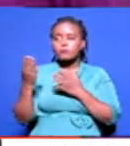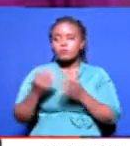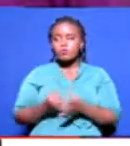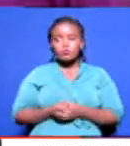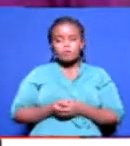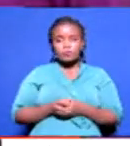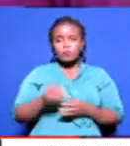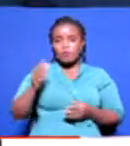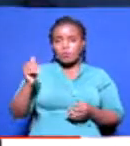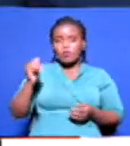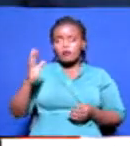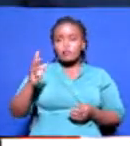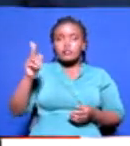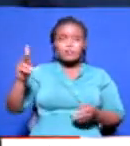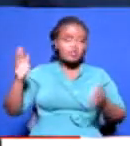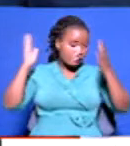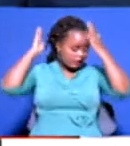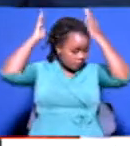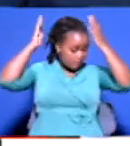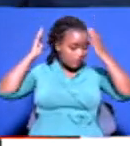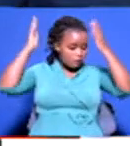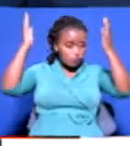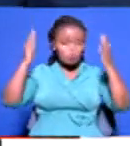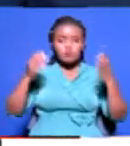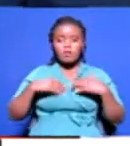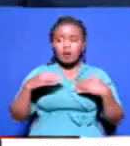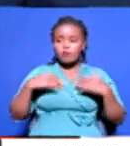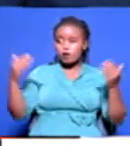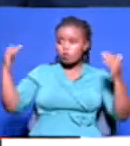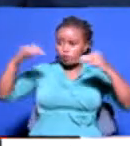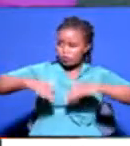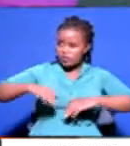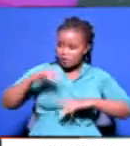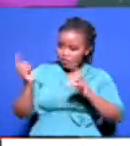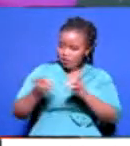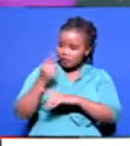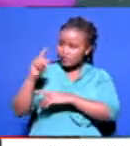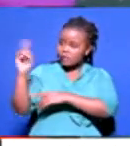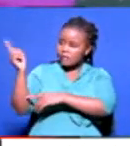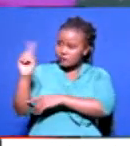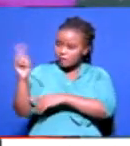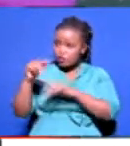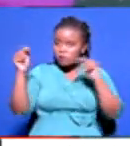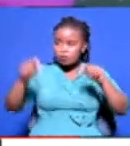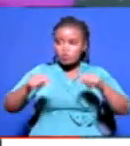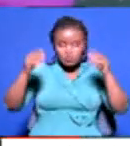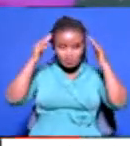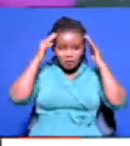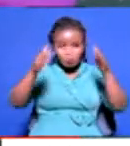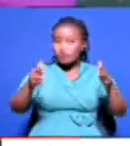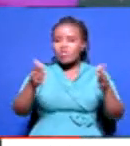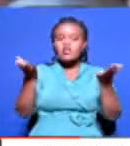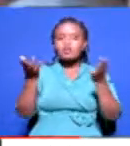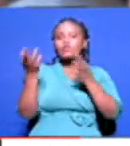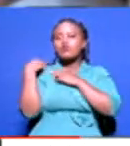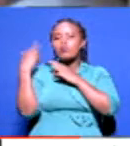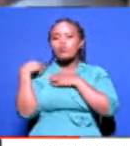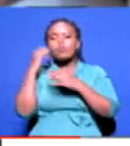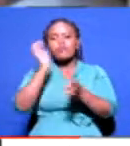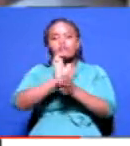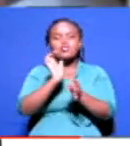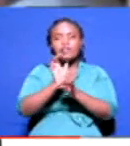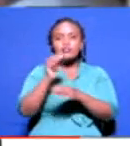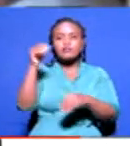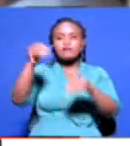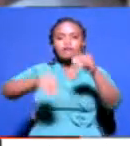Kenya Bishops and Clergy five-day conference began in Nairobi on Tuesday, focusing on the role of the church in elections. The chief guest,